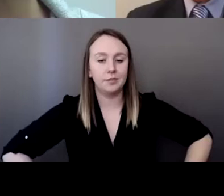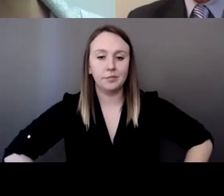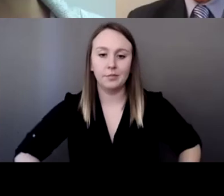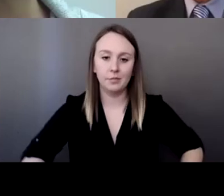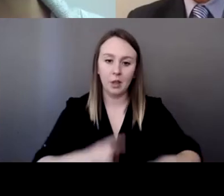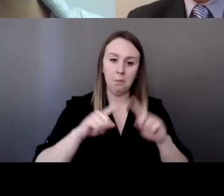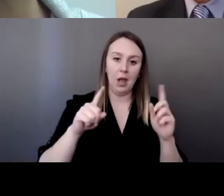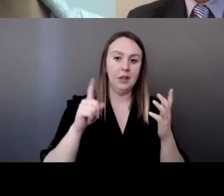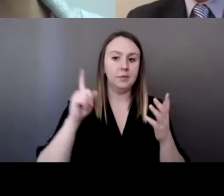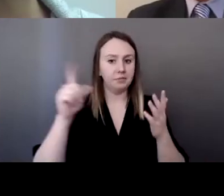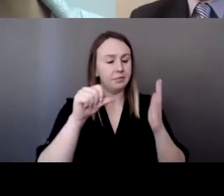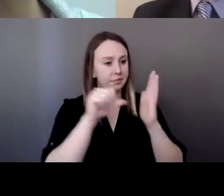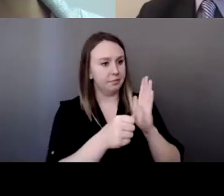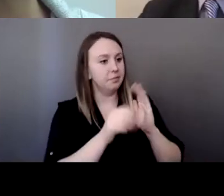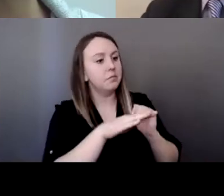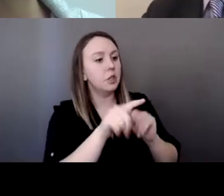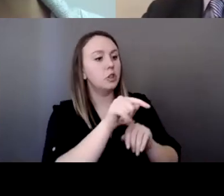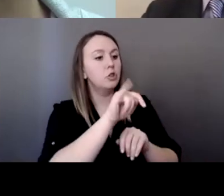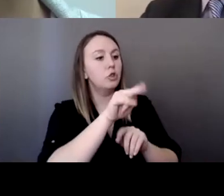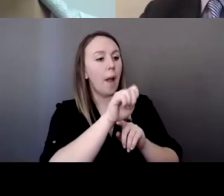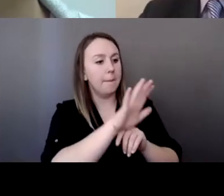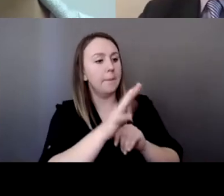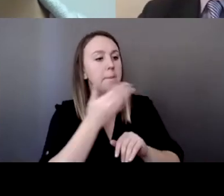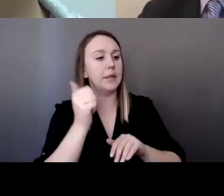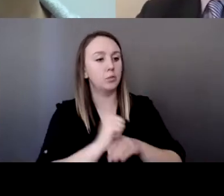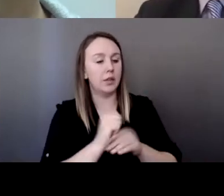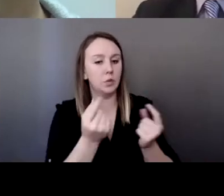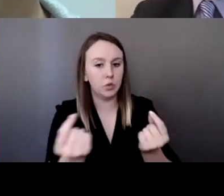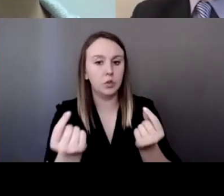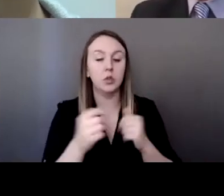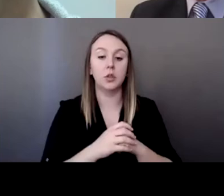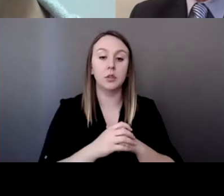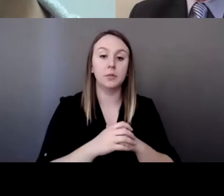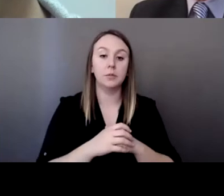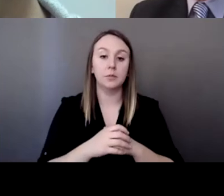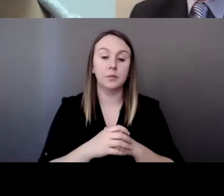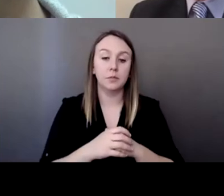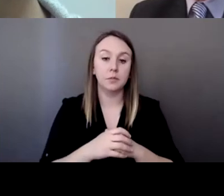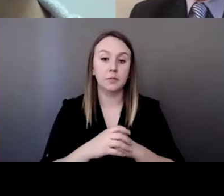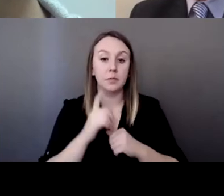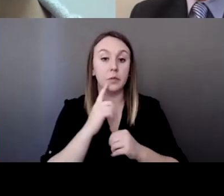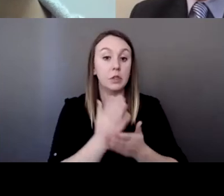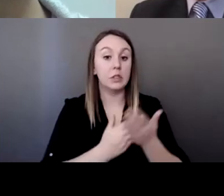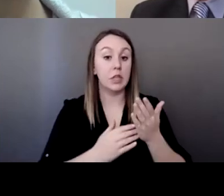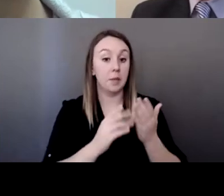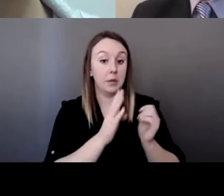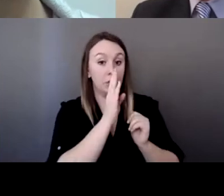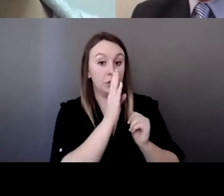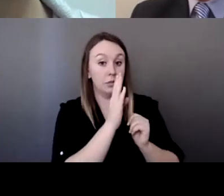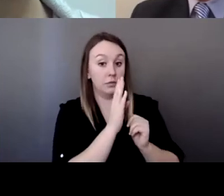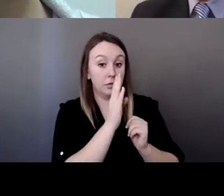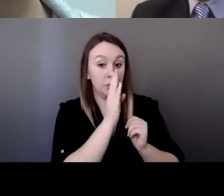best practices. I can tell you in terms of BIA direct service tribes, and 638 tribes should